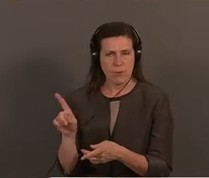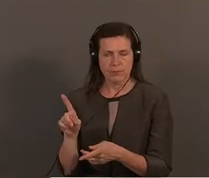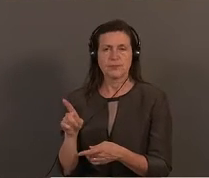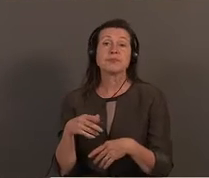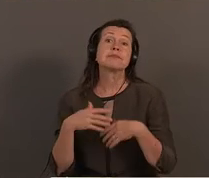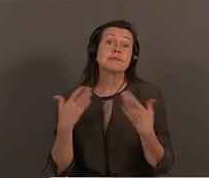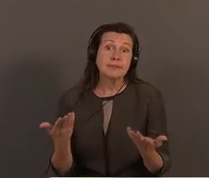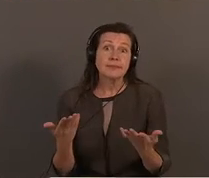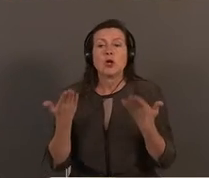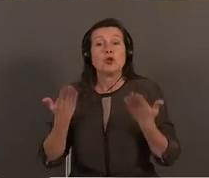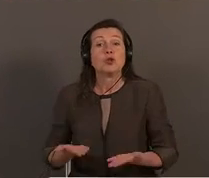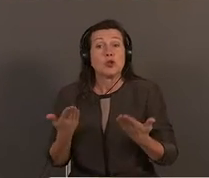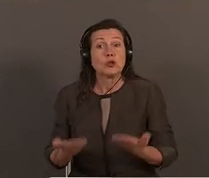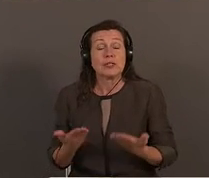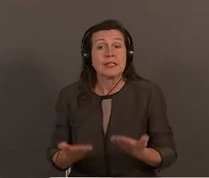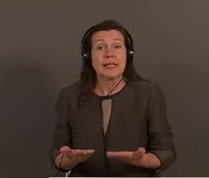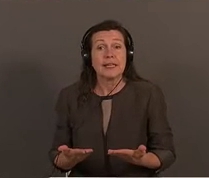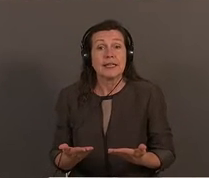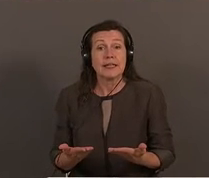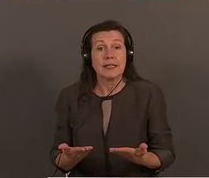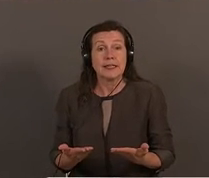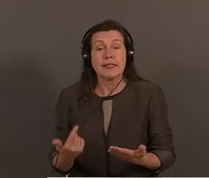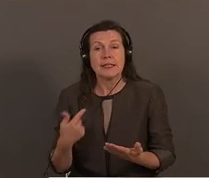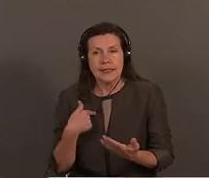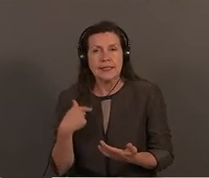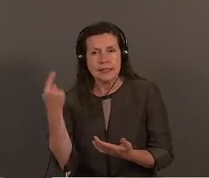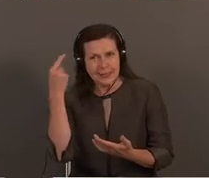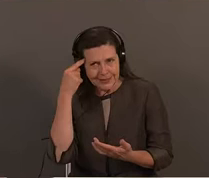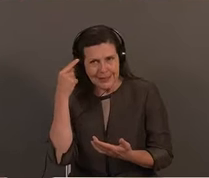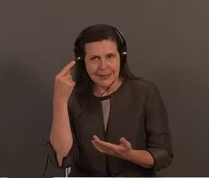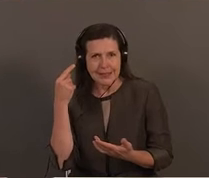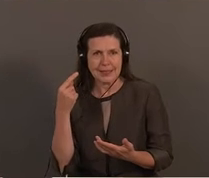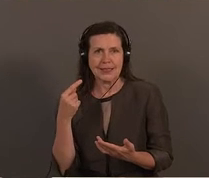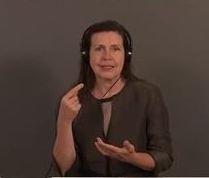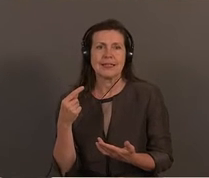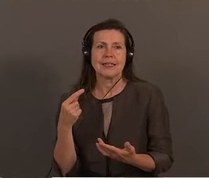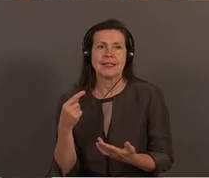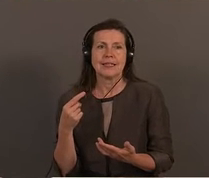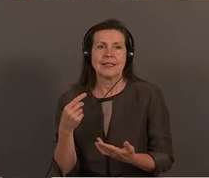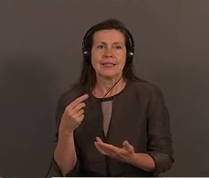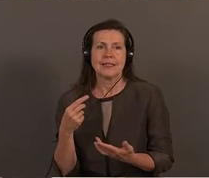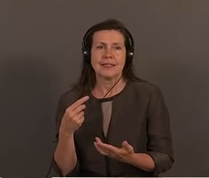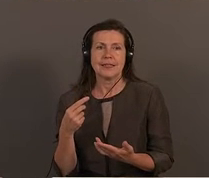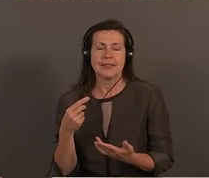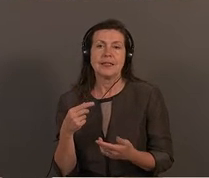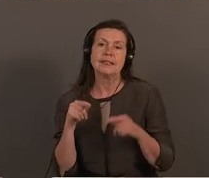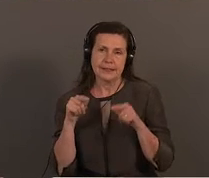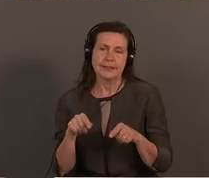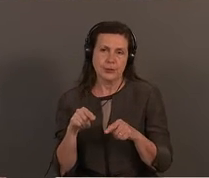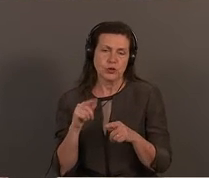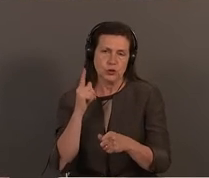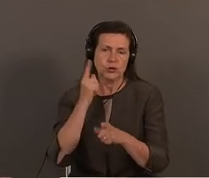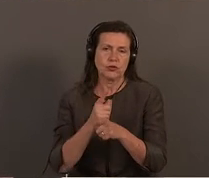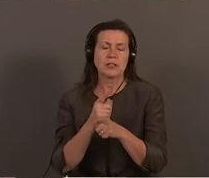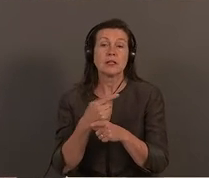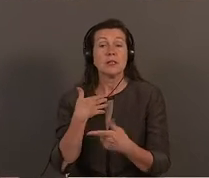today, I think maybe it was even correct. Because when we're talking about long